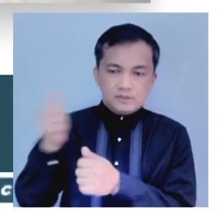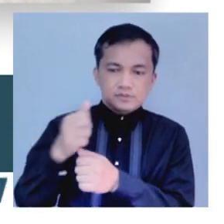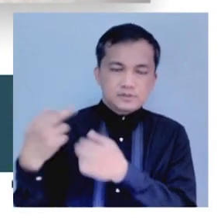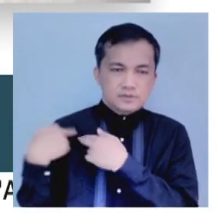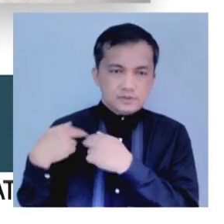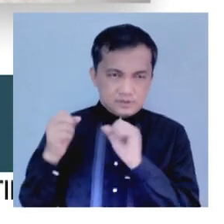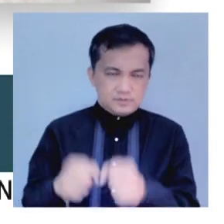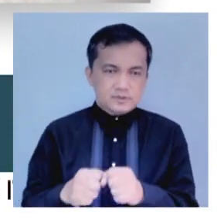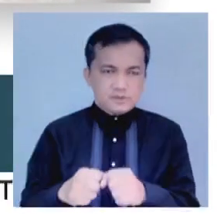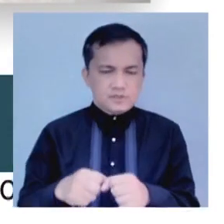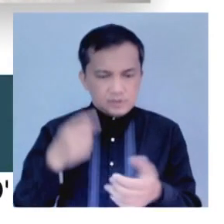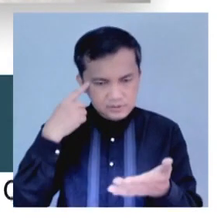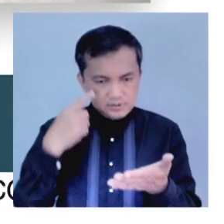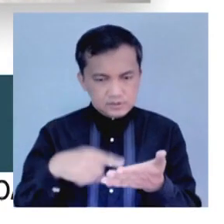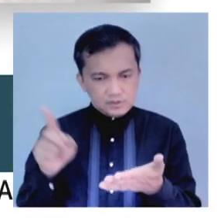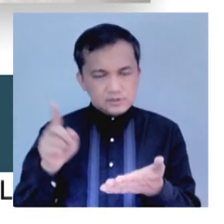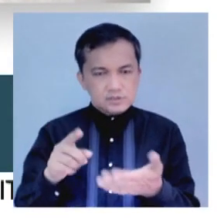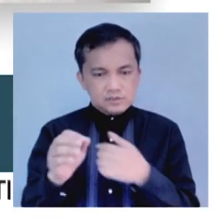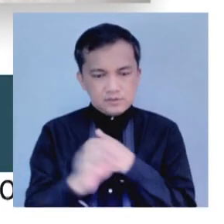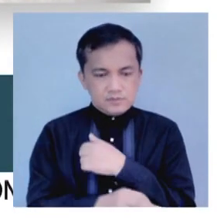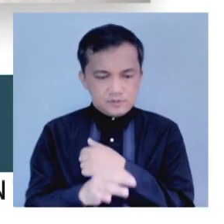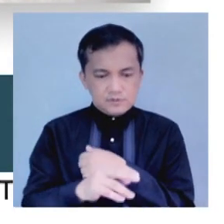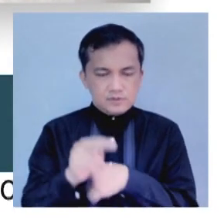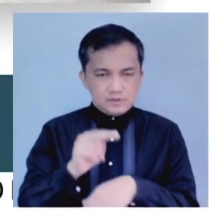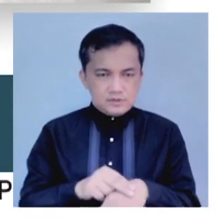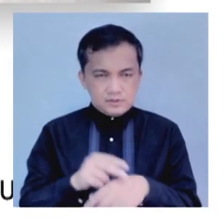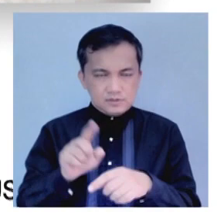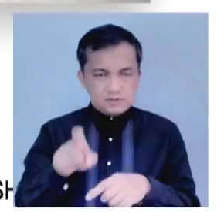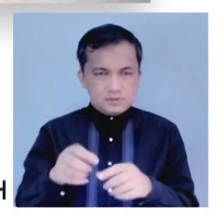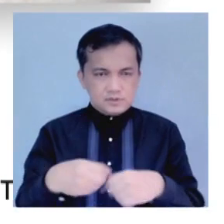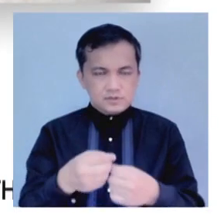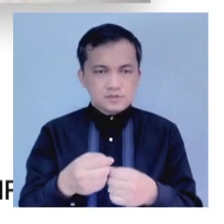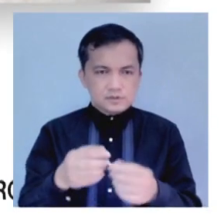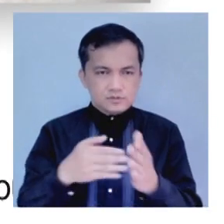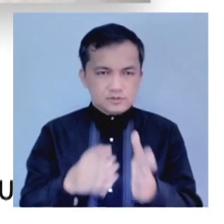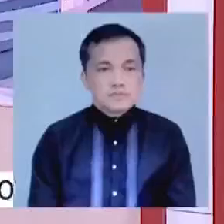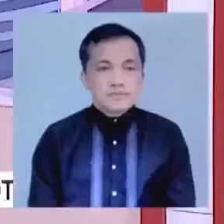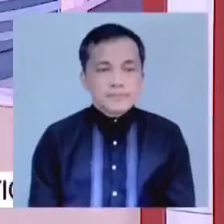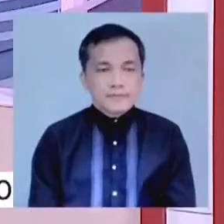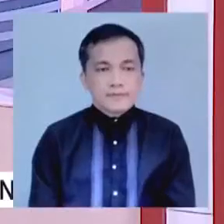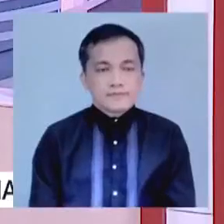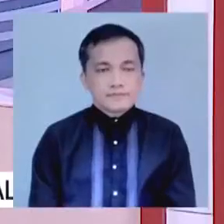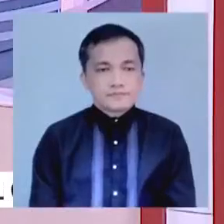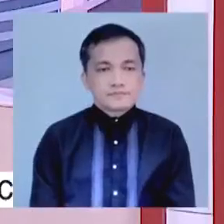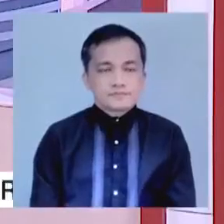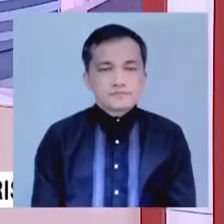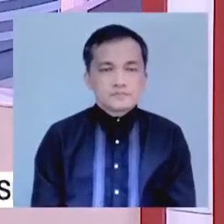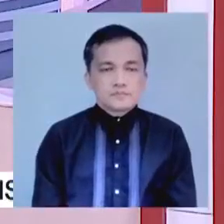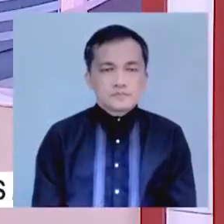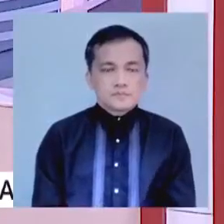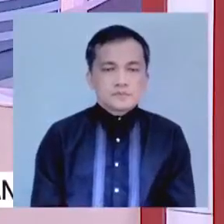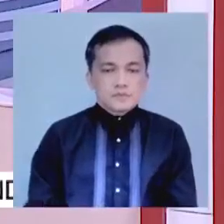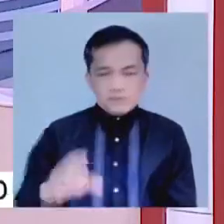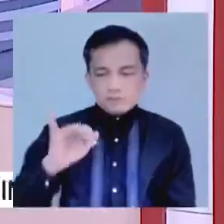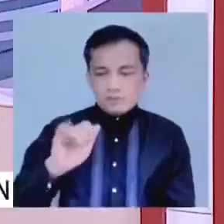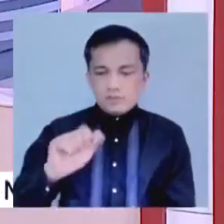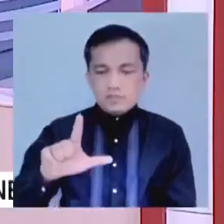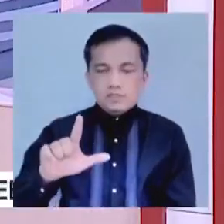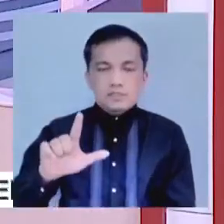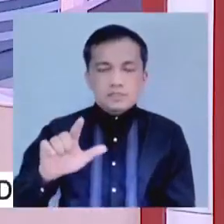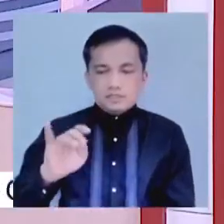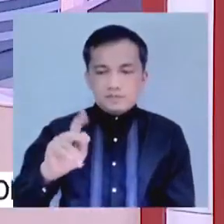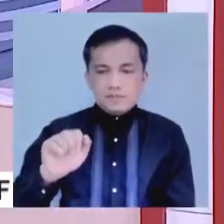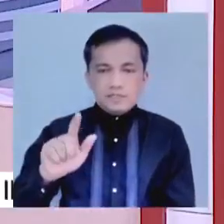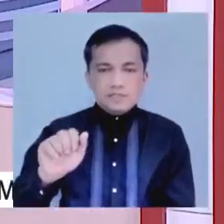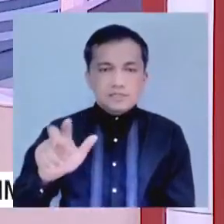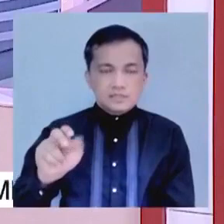of determining whether a foreign national should be given a student visa. A civilian group defending the Philippines' rights